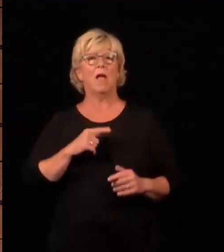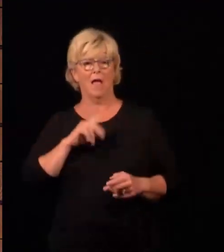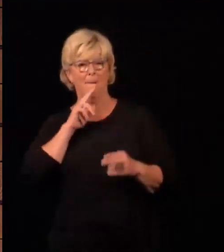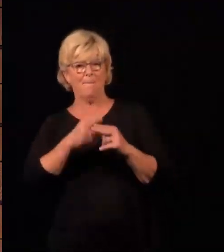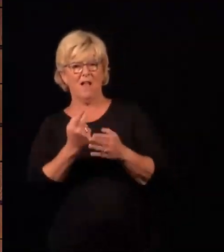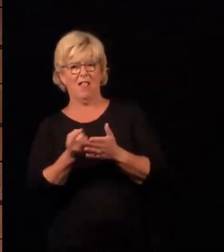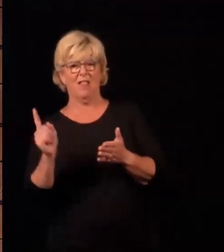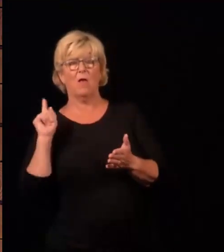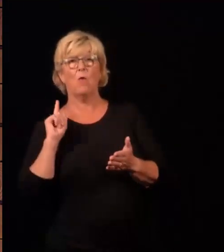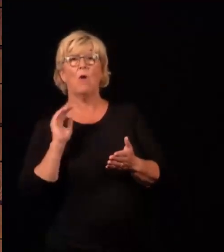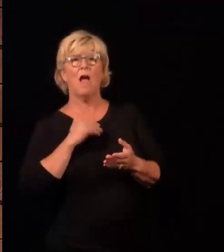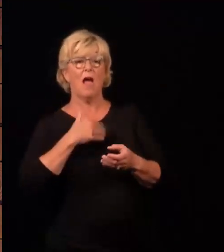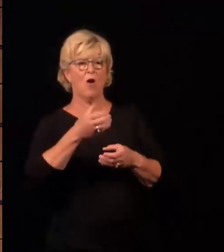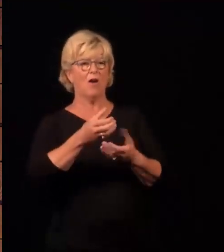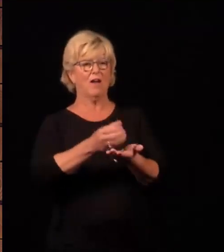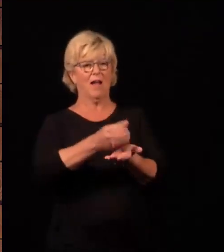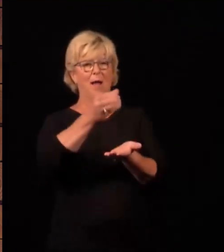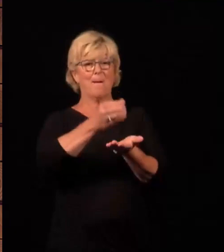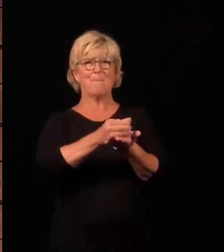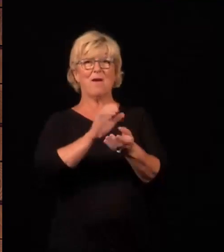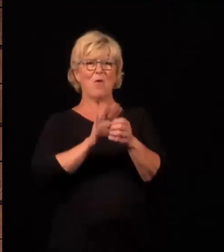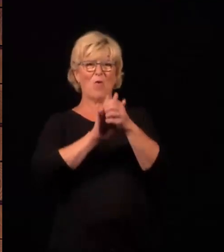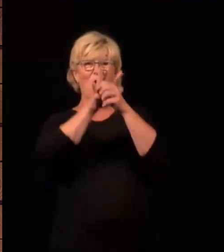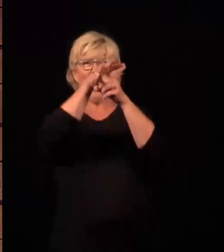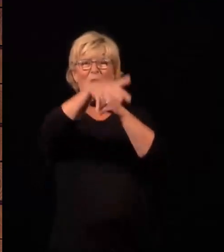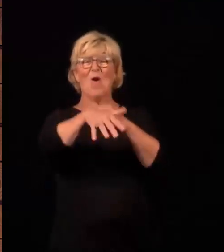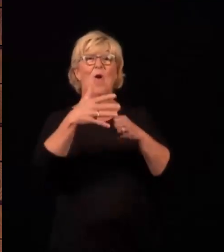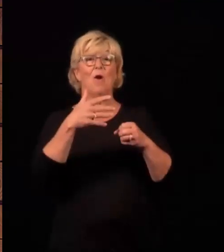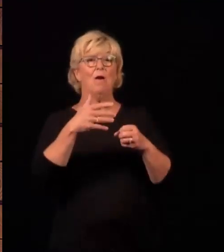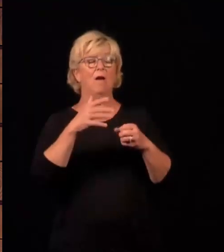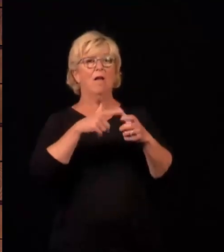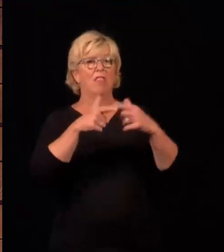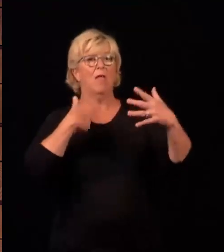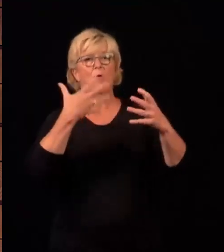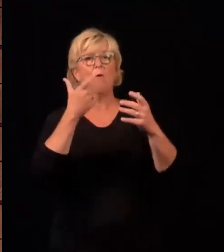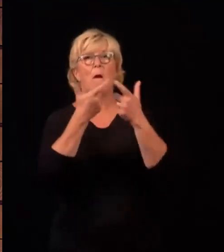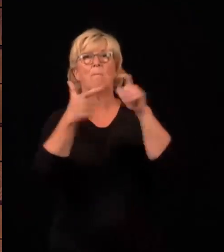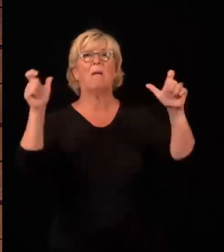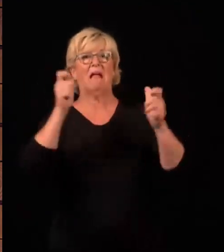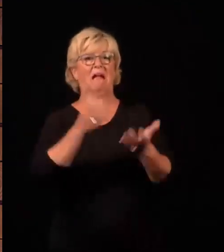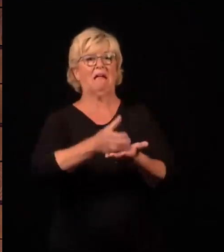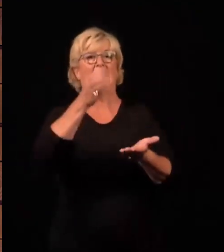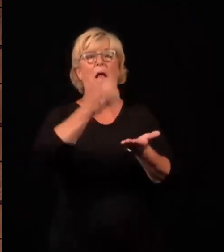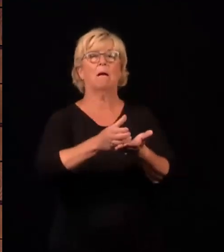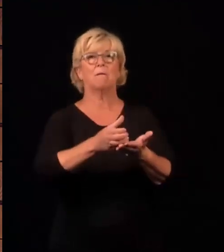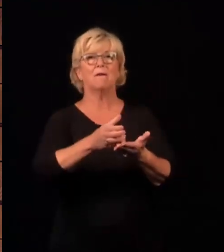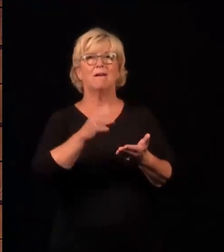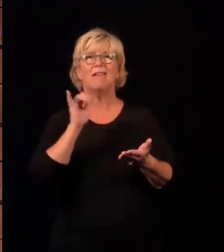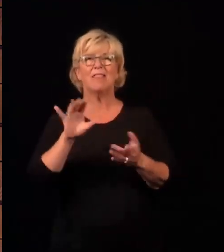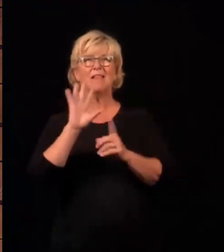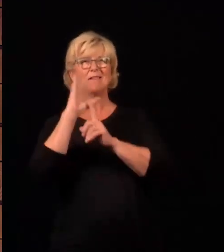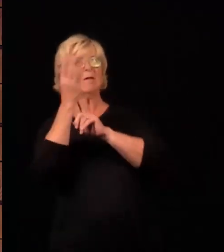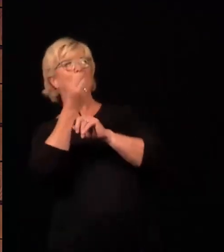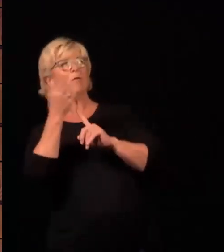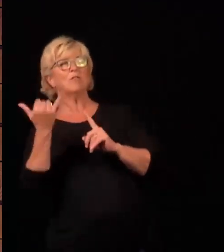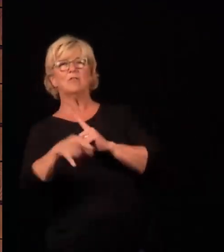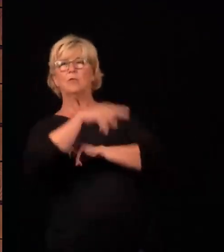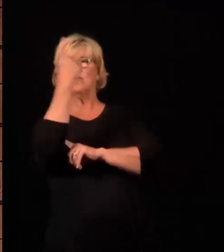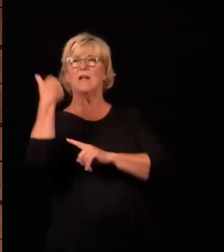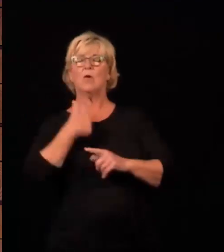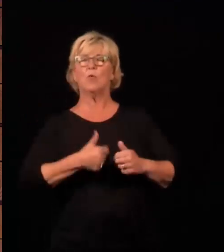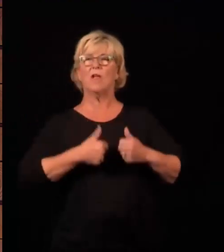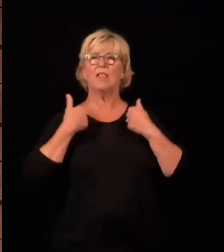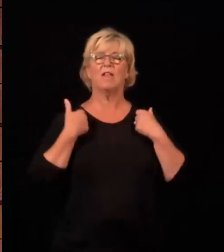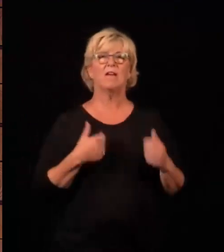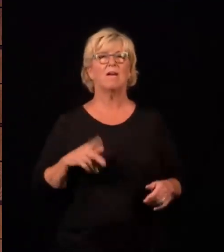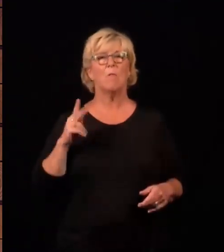week that when our cup runneth over, first thing we want is a bigger cup. That's the kind of culture that we live in.